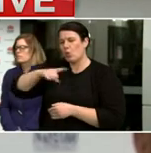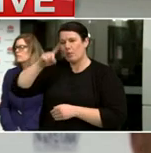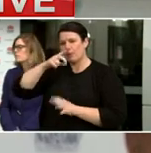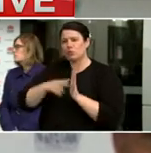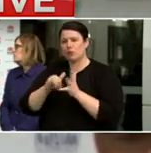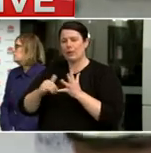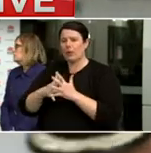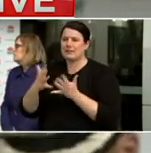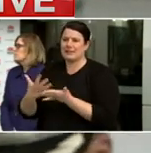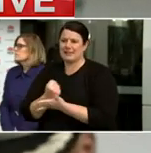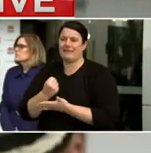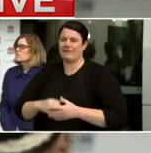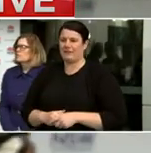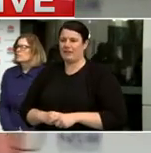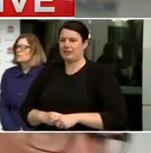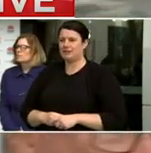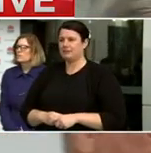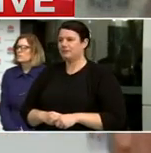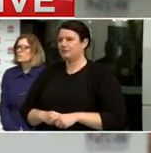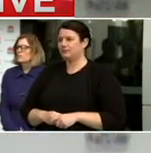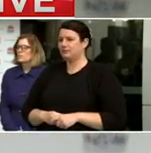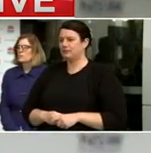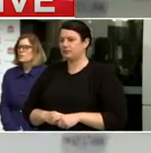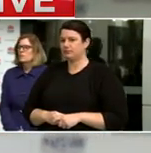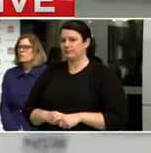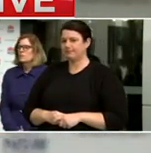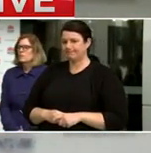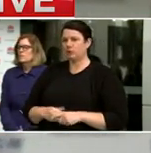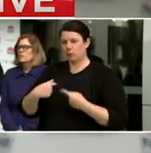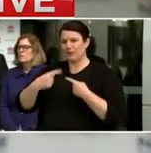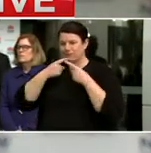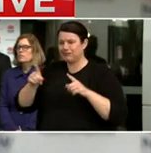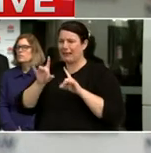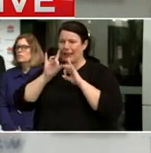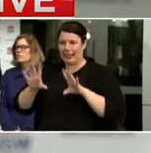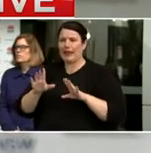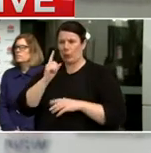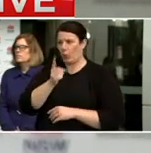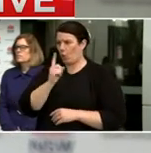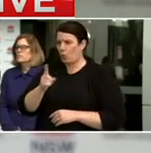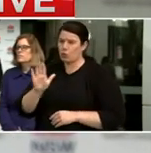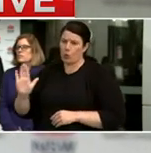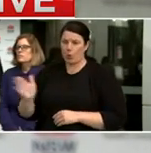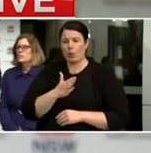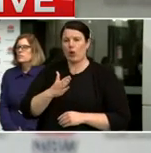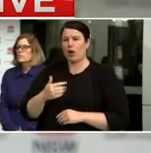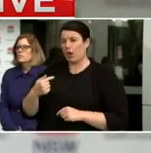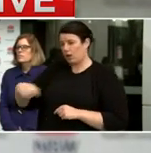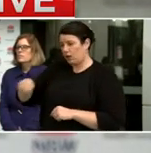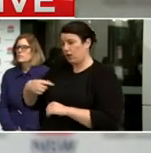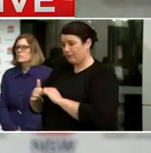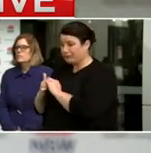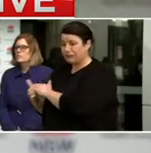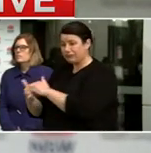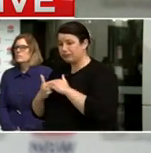Thanks. Thanks very much, Jared. So it's a very clear message to the community that we're all working together. As you can see,